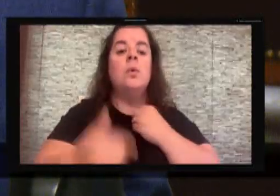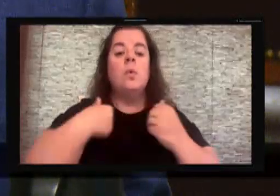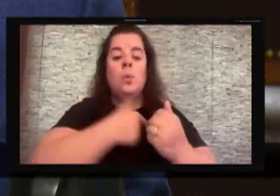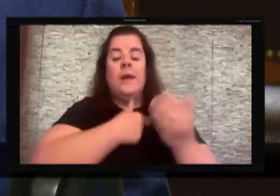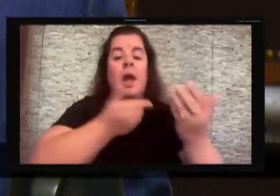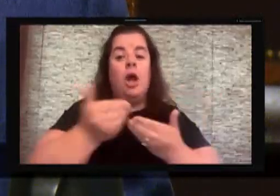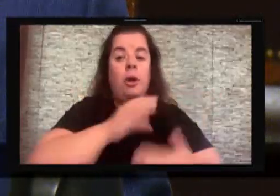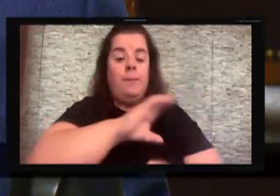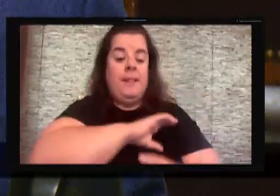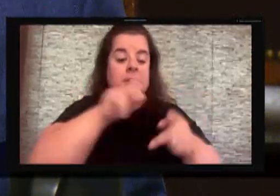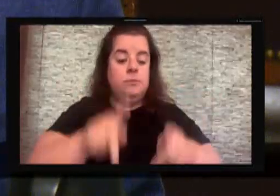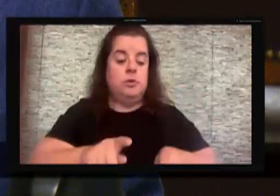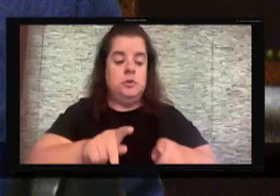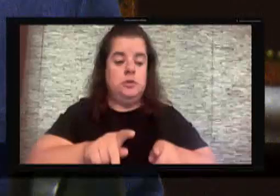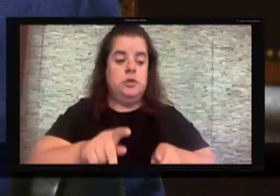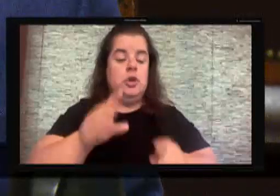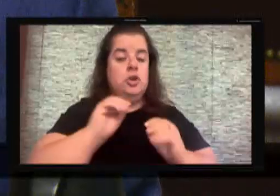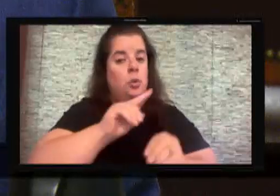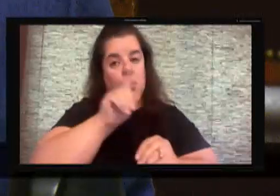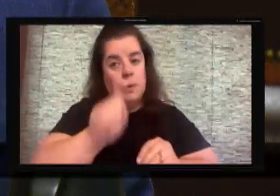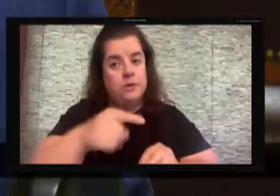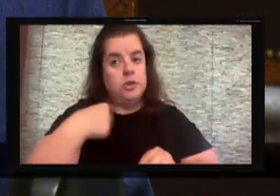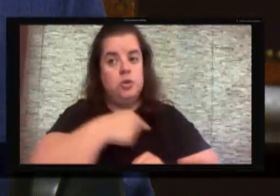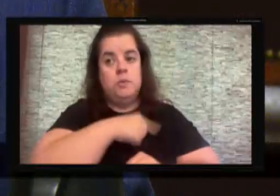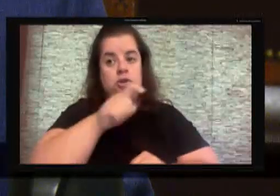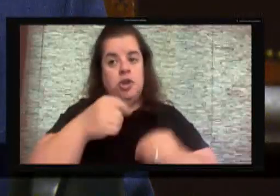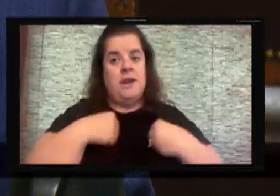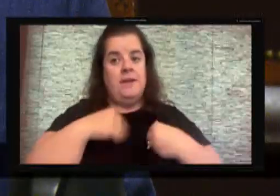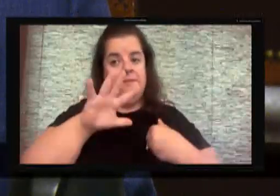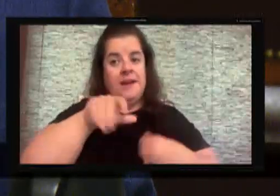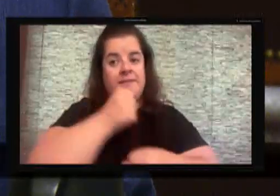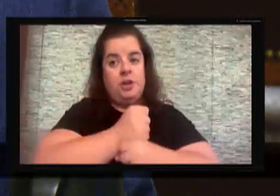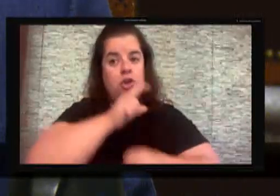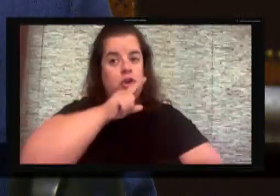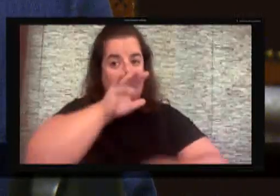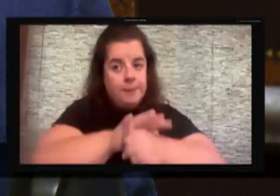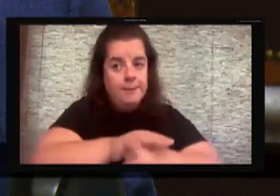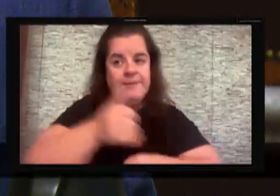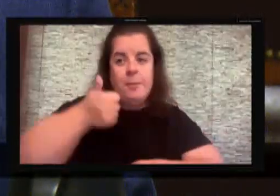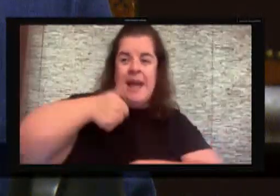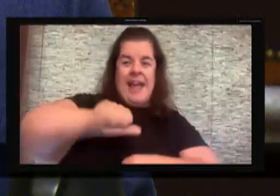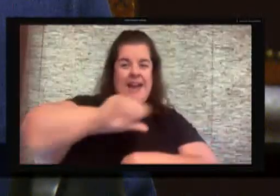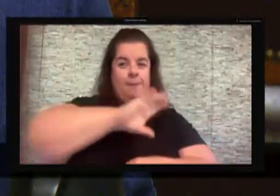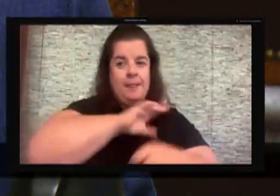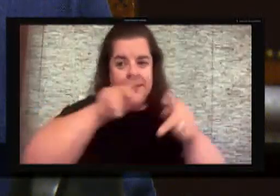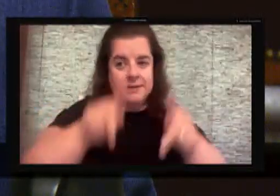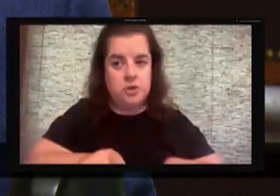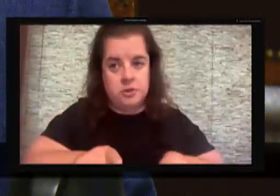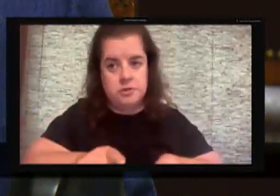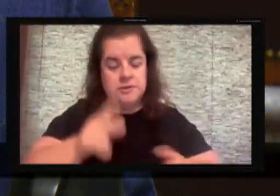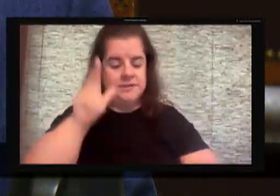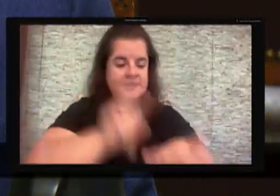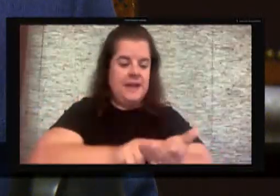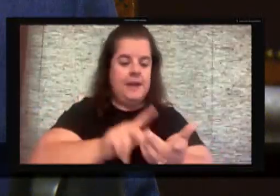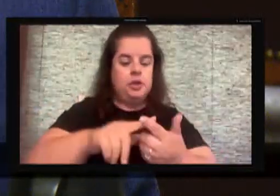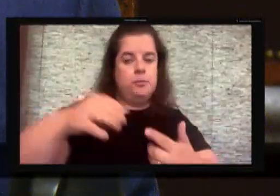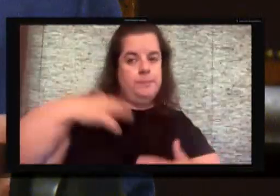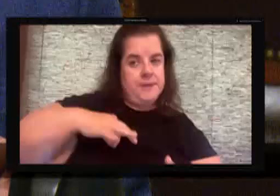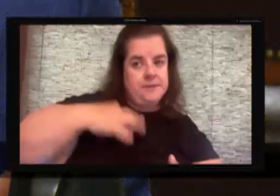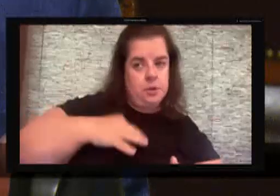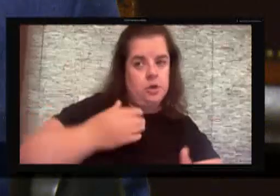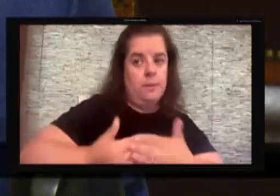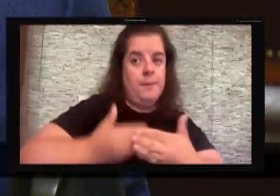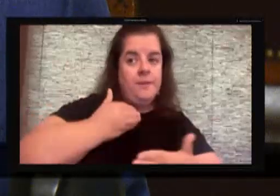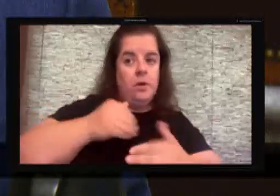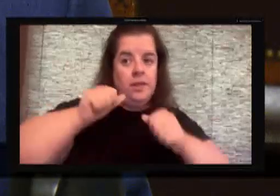no question that we should have a 5-year commitment from any police officer signing on with the Pittsburgh Police before they can